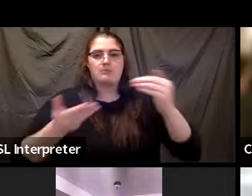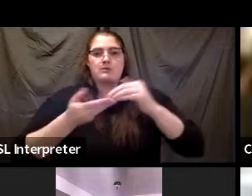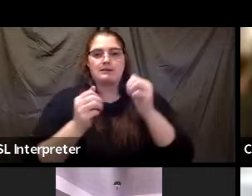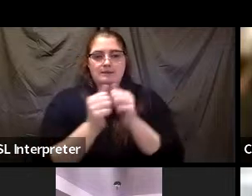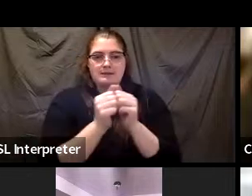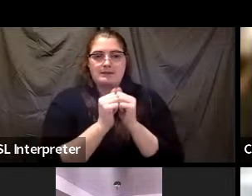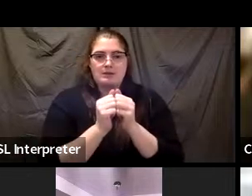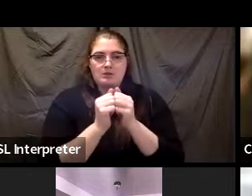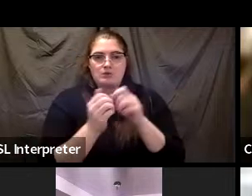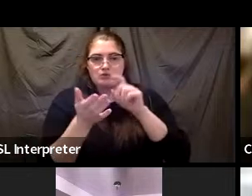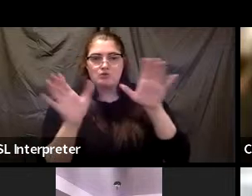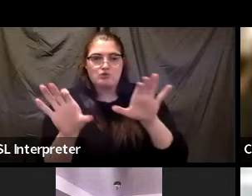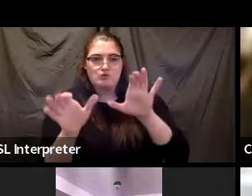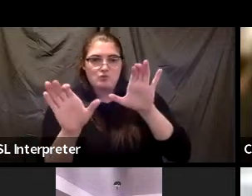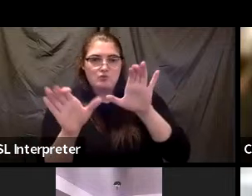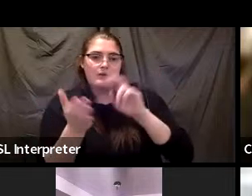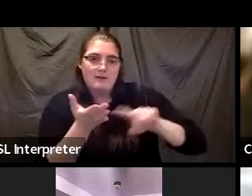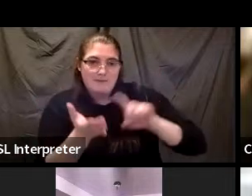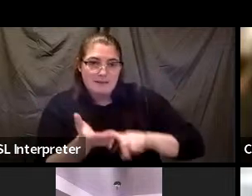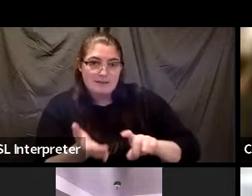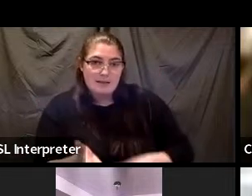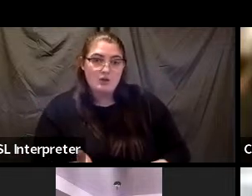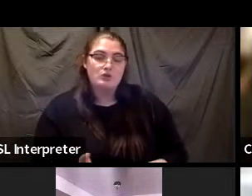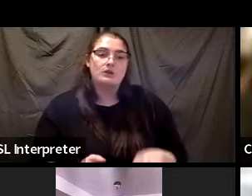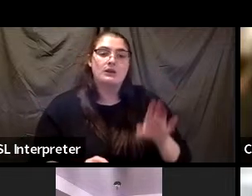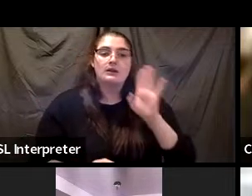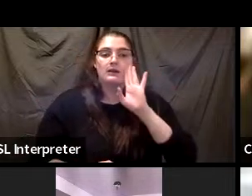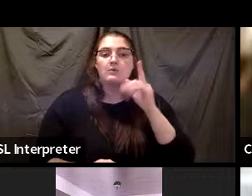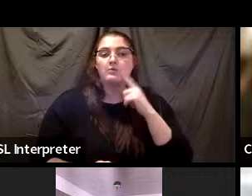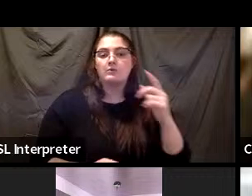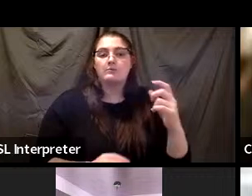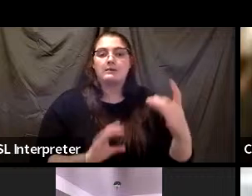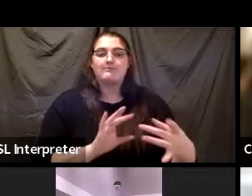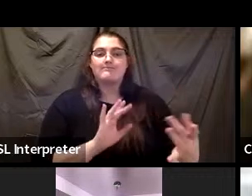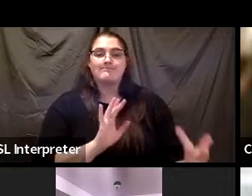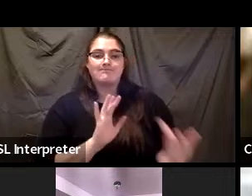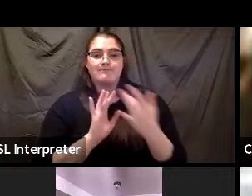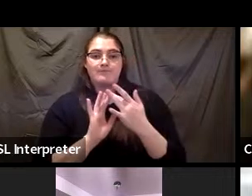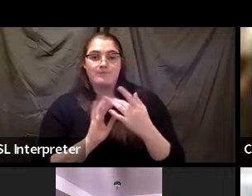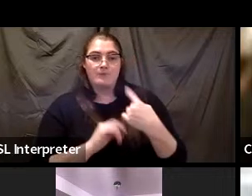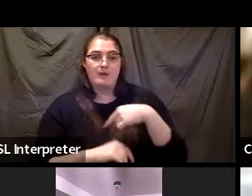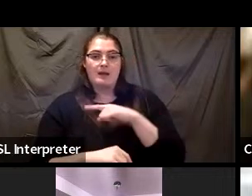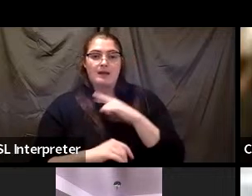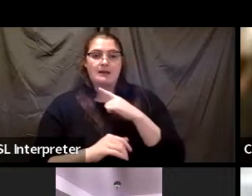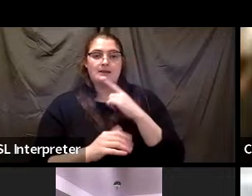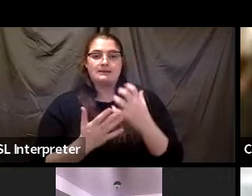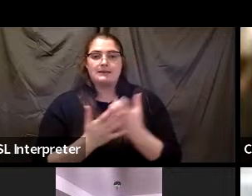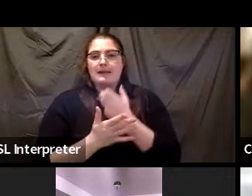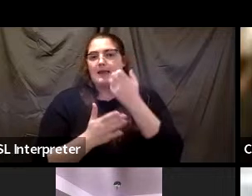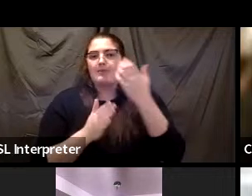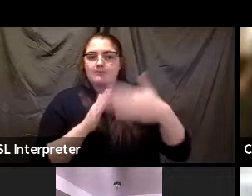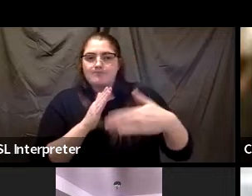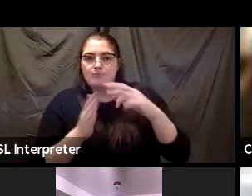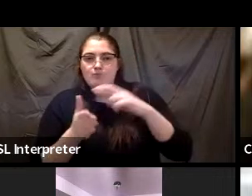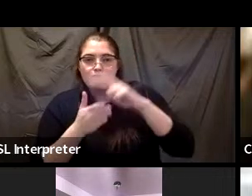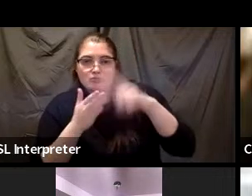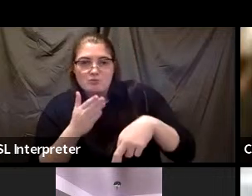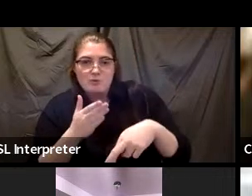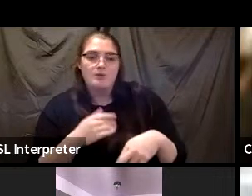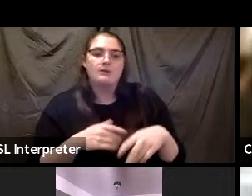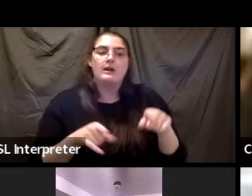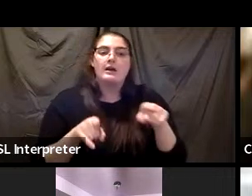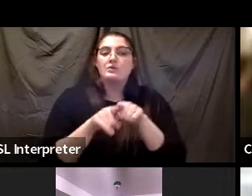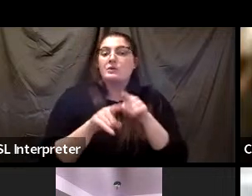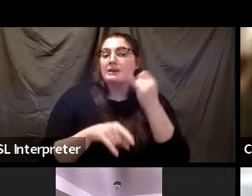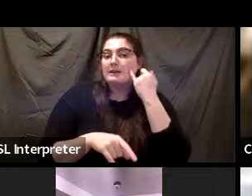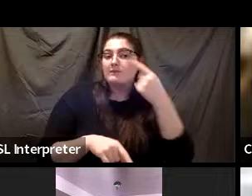an investigation, and they will be circling back with us to get the findings on that, as well as if you guys